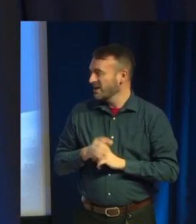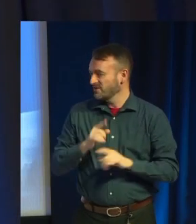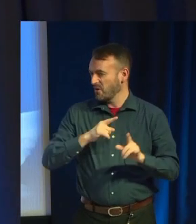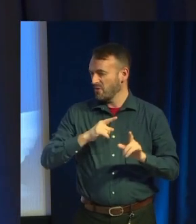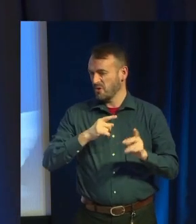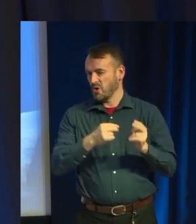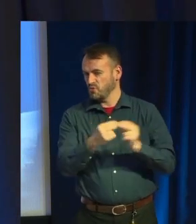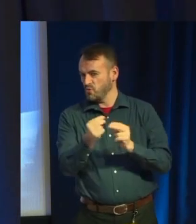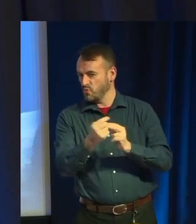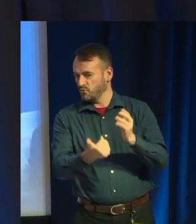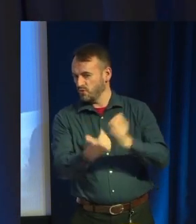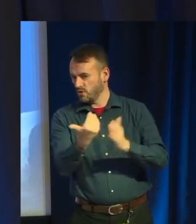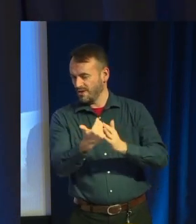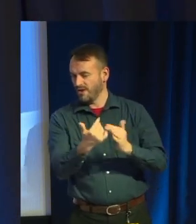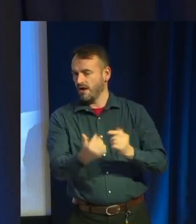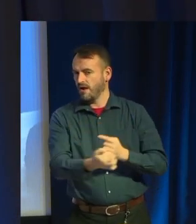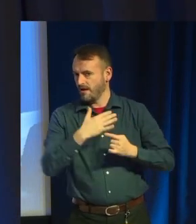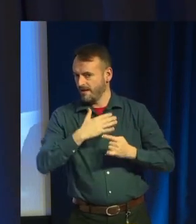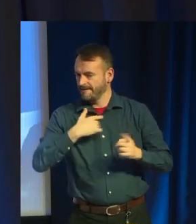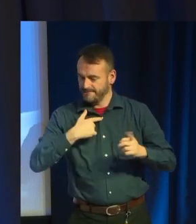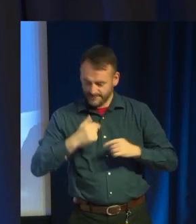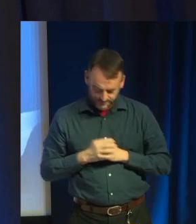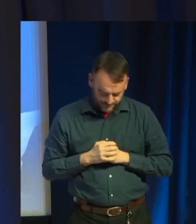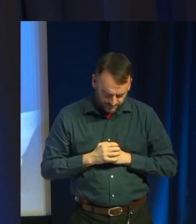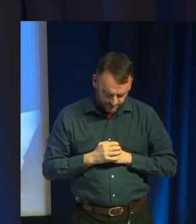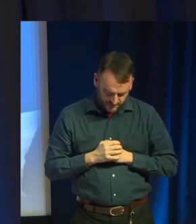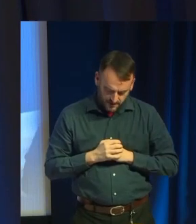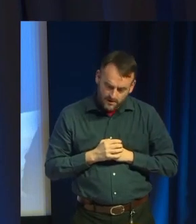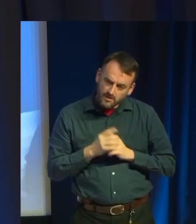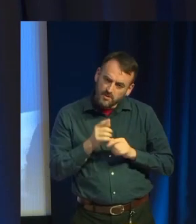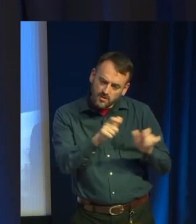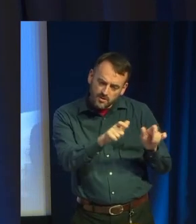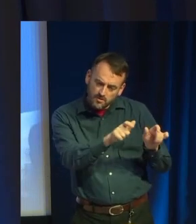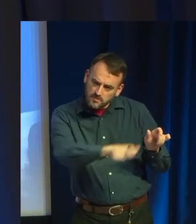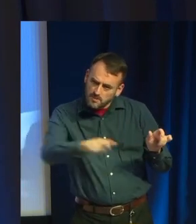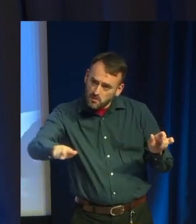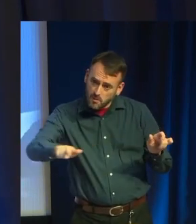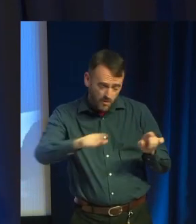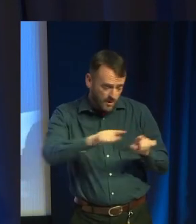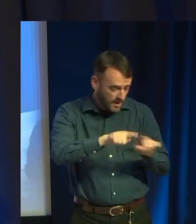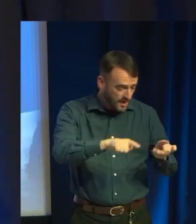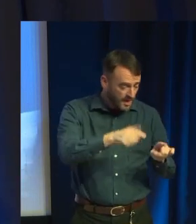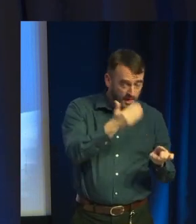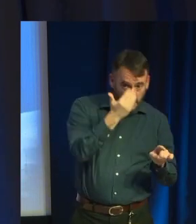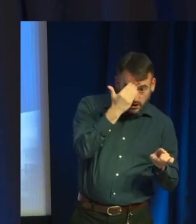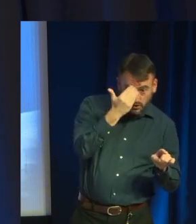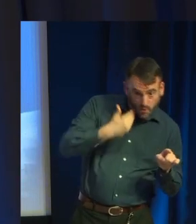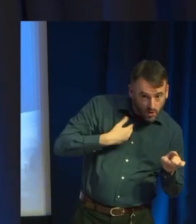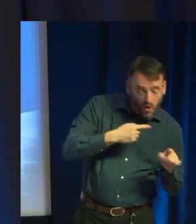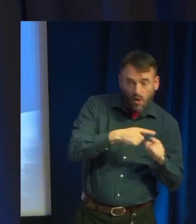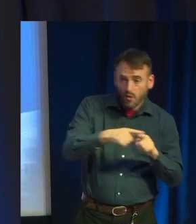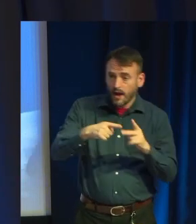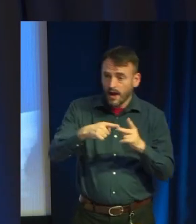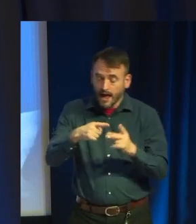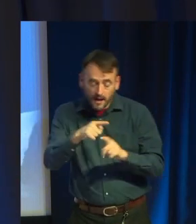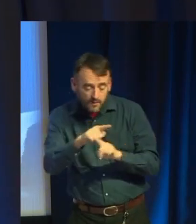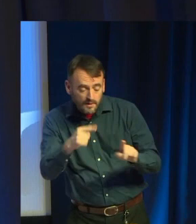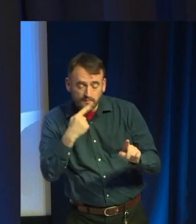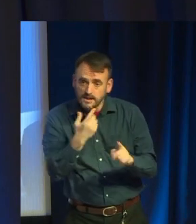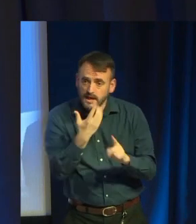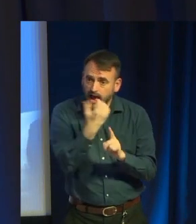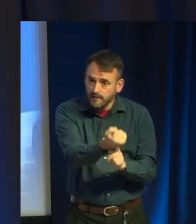But what people don't know, and what you will find out as a player in this game, is that that time loop